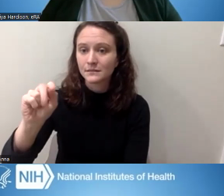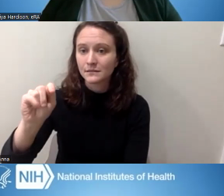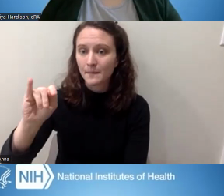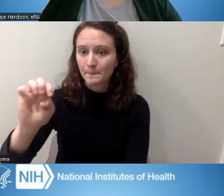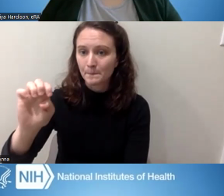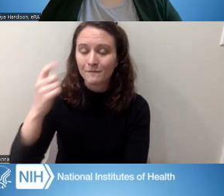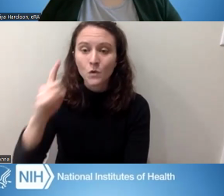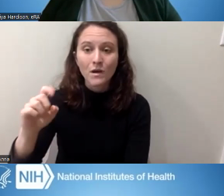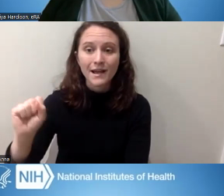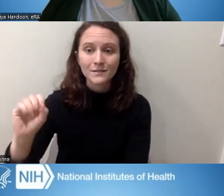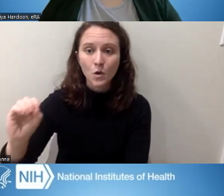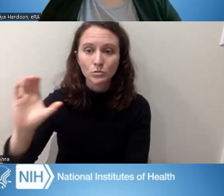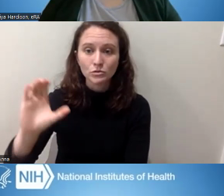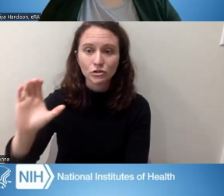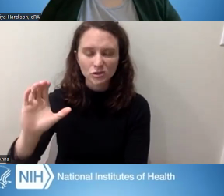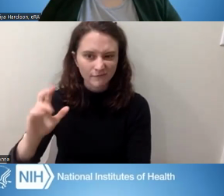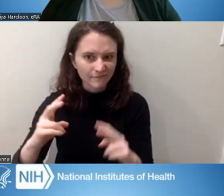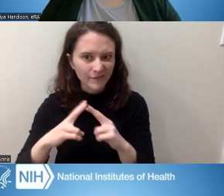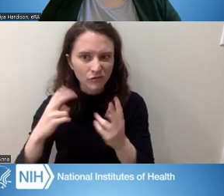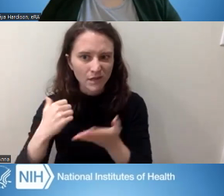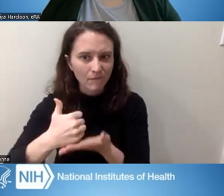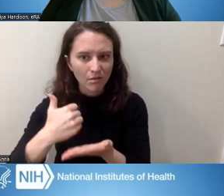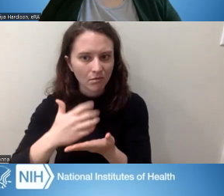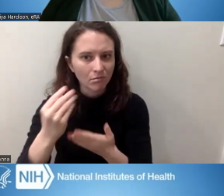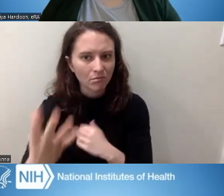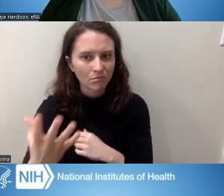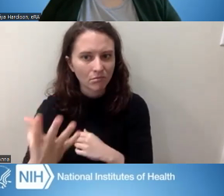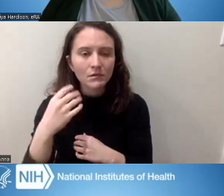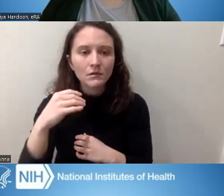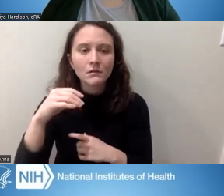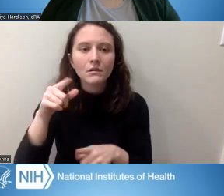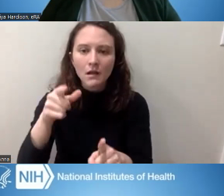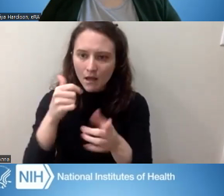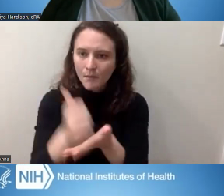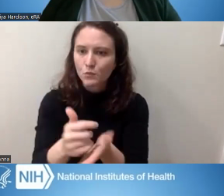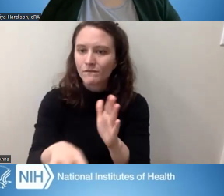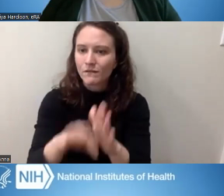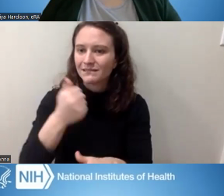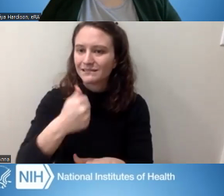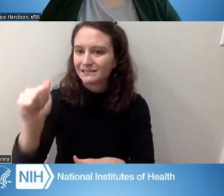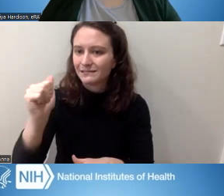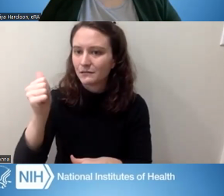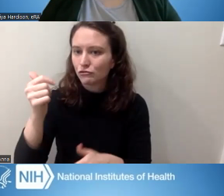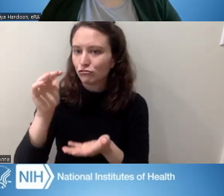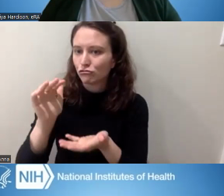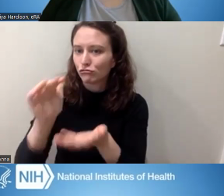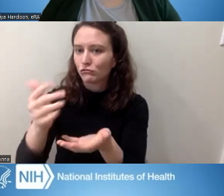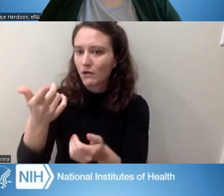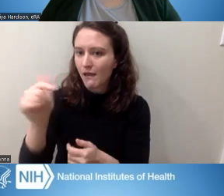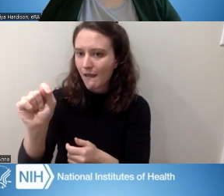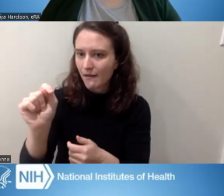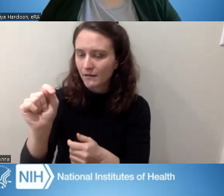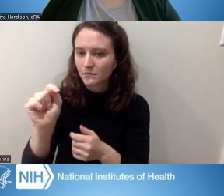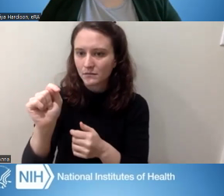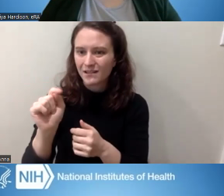screen is going to be really helpful to you. It will allow you to find any grants that have a